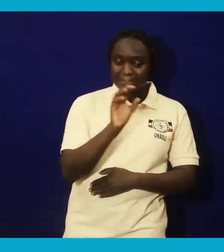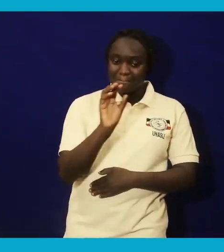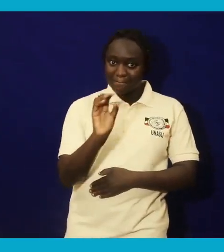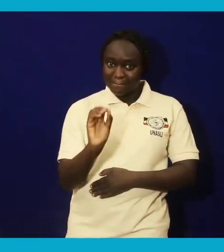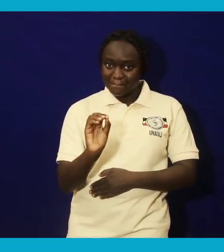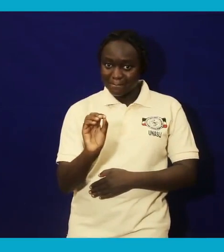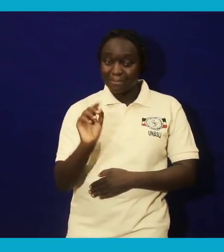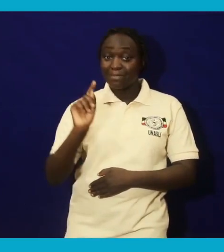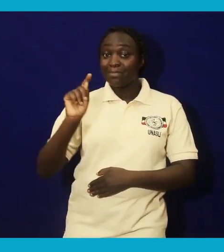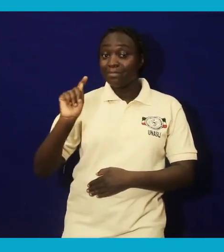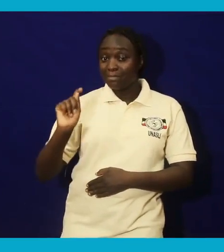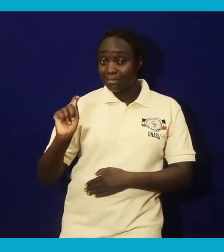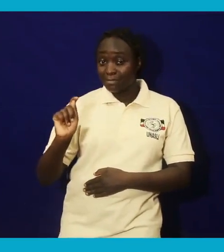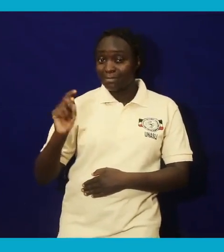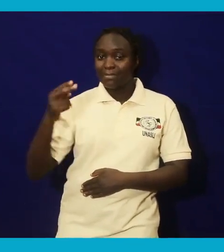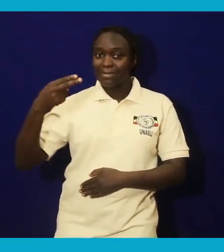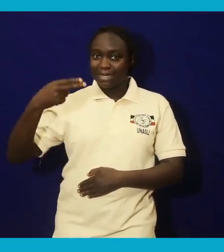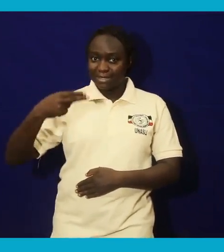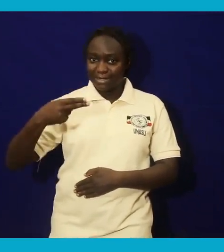Mother.